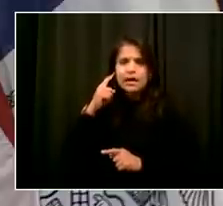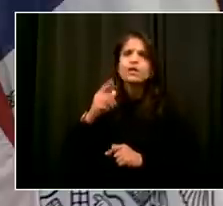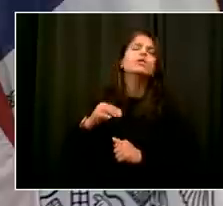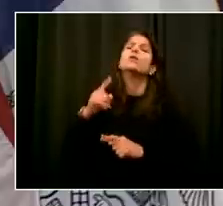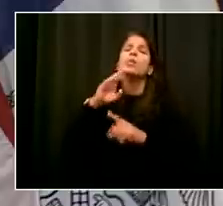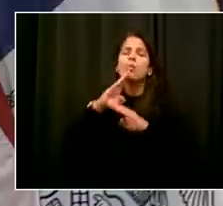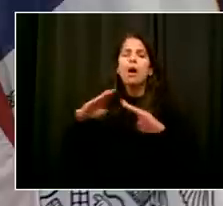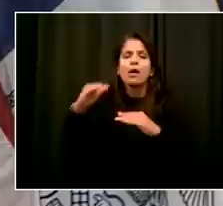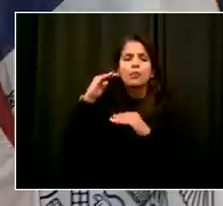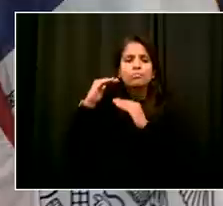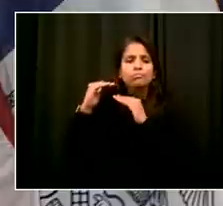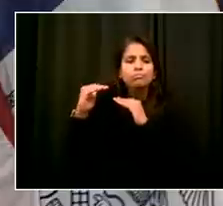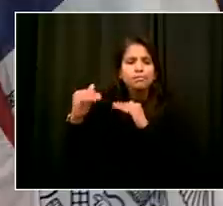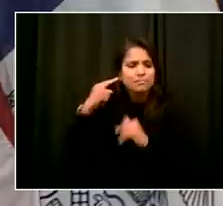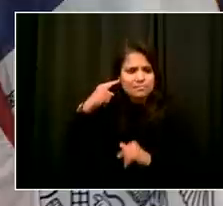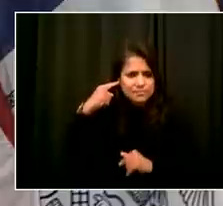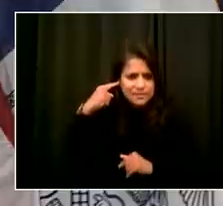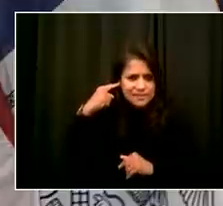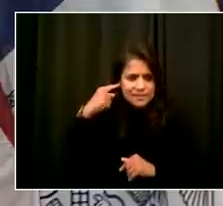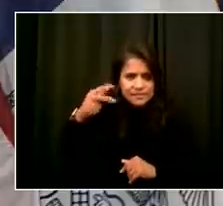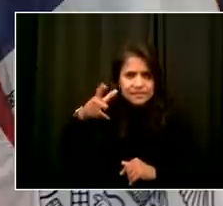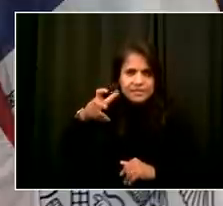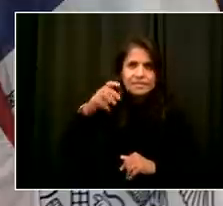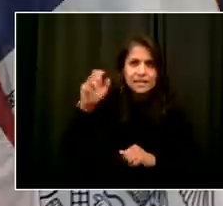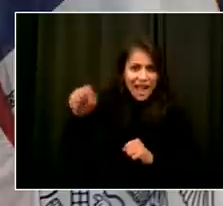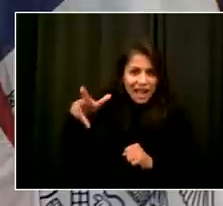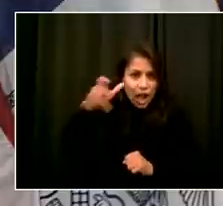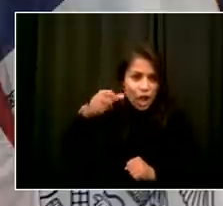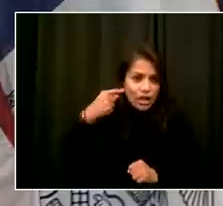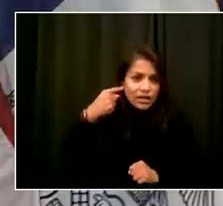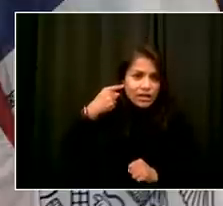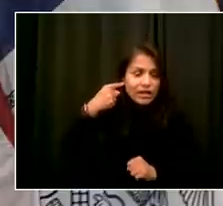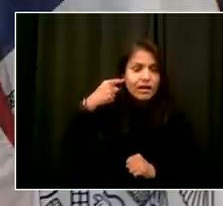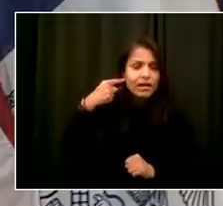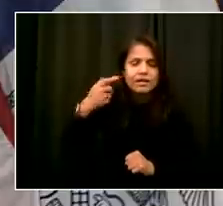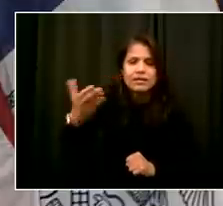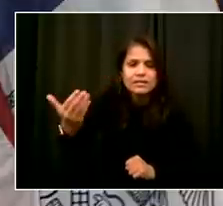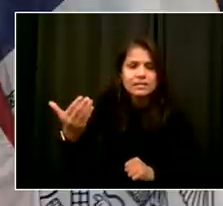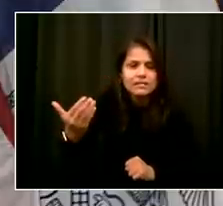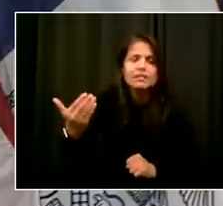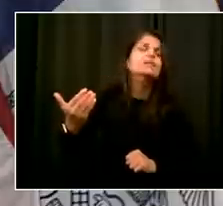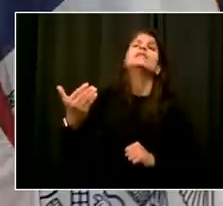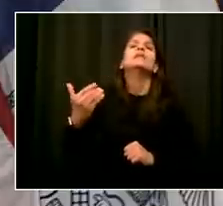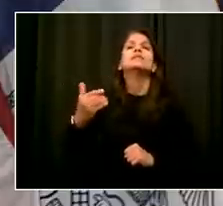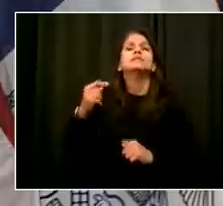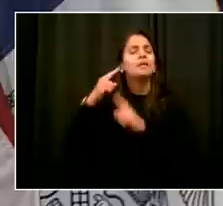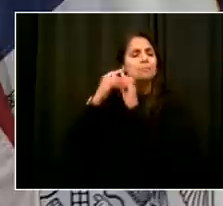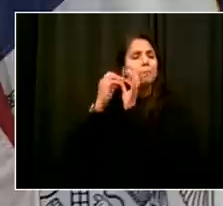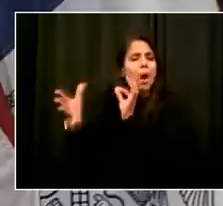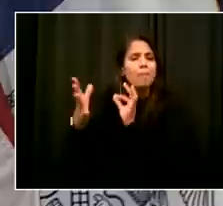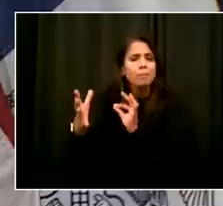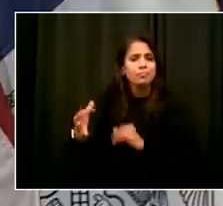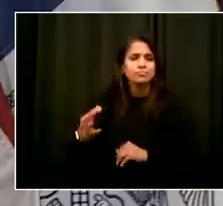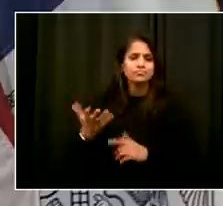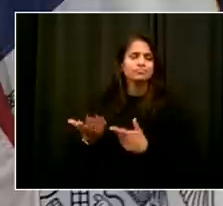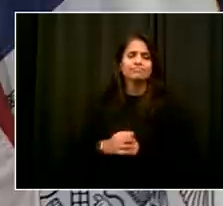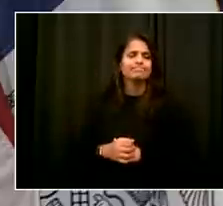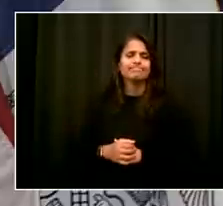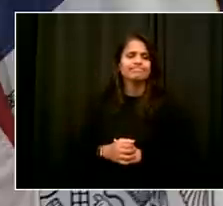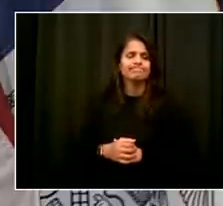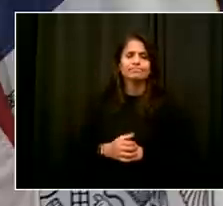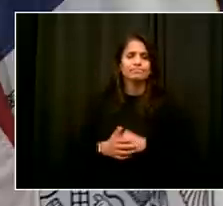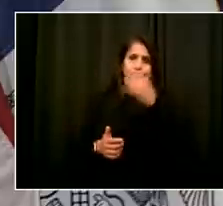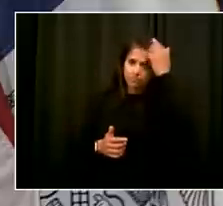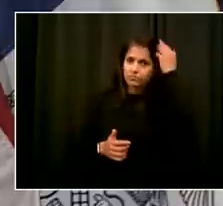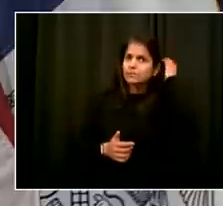Abu, can you hear us? I think we're going to have to come back. We may have lost Abu for now. We'll get okay, back. Okay, you'll come back in a moment. Okay. The next we'll do Arthur